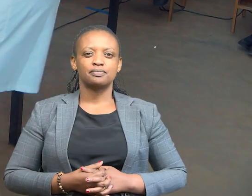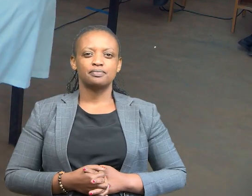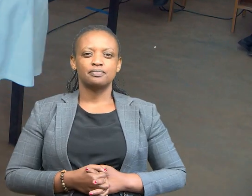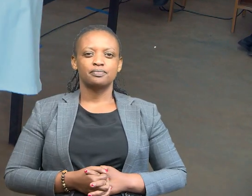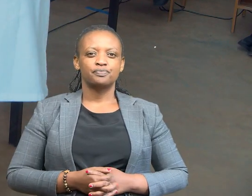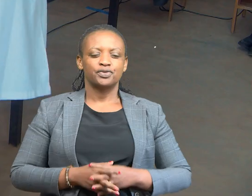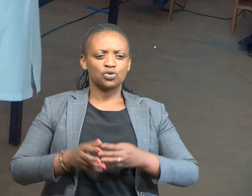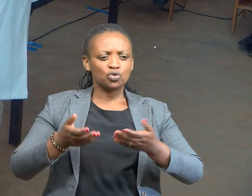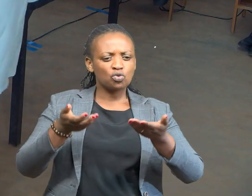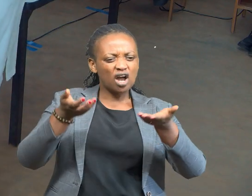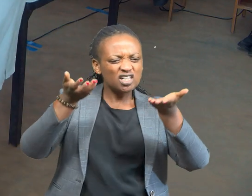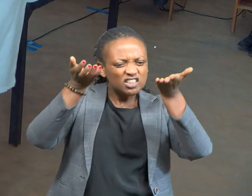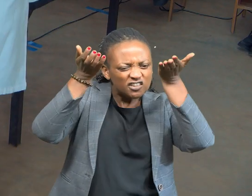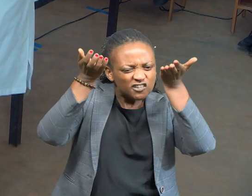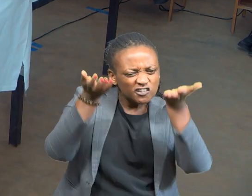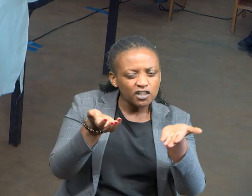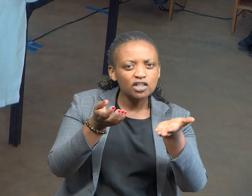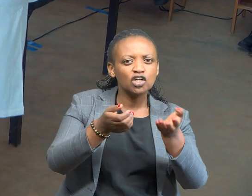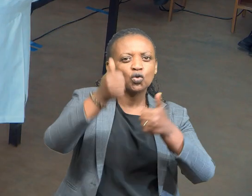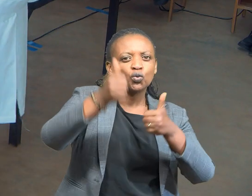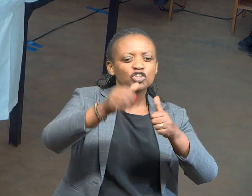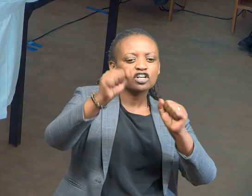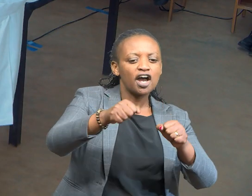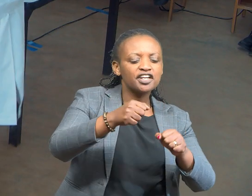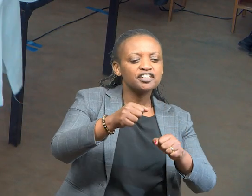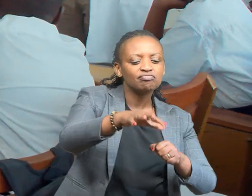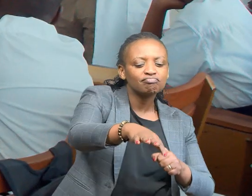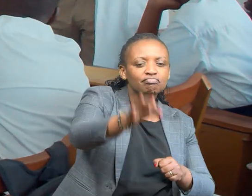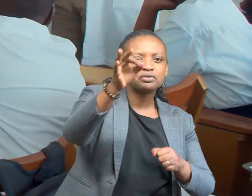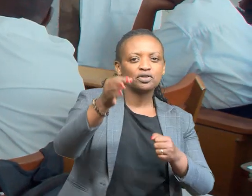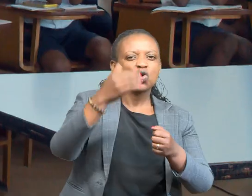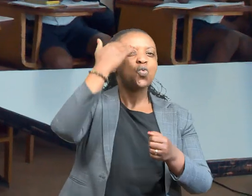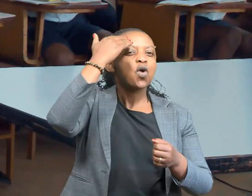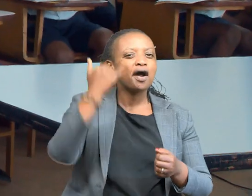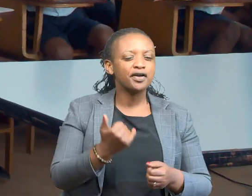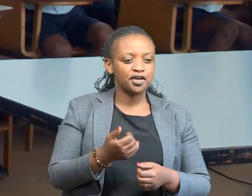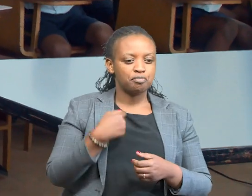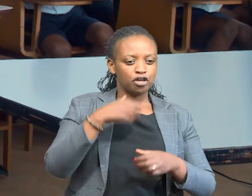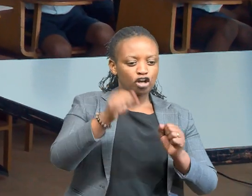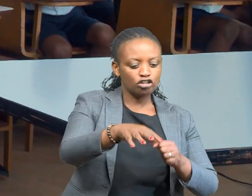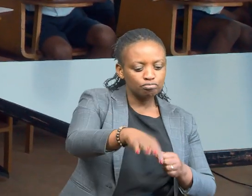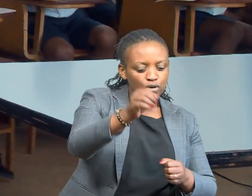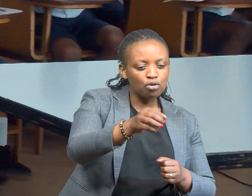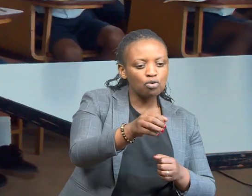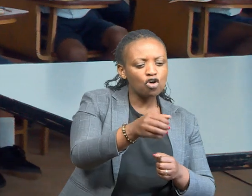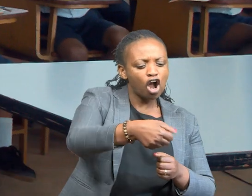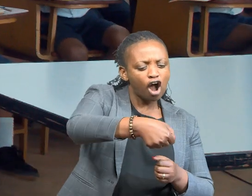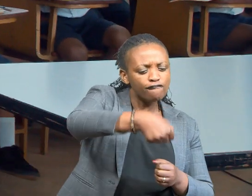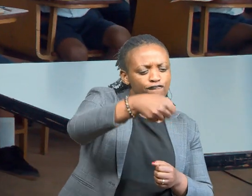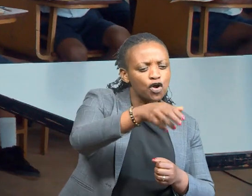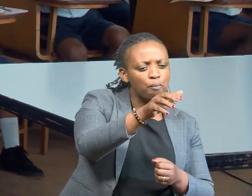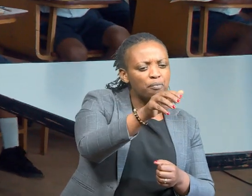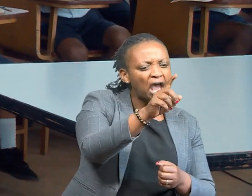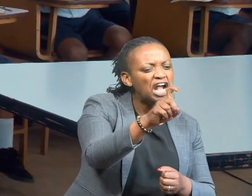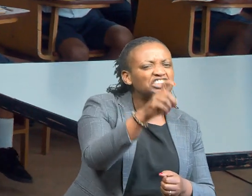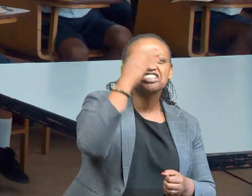to carry one of the two, which one would you prefer to carry and why? Envelope X. Why? Why do you prefer